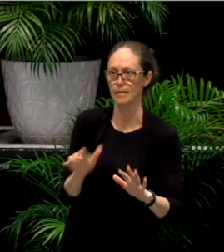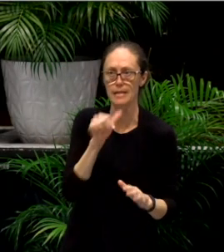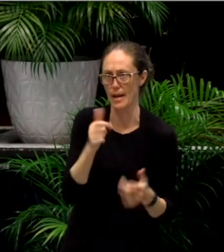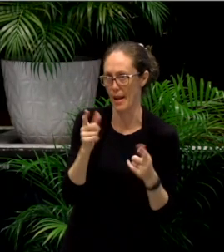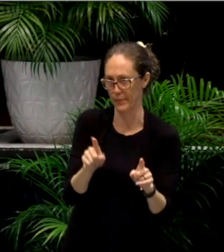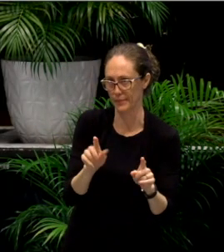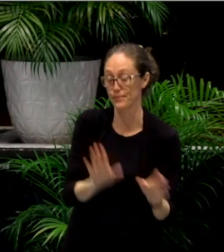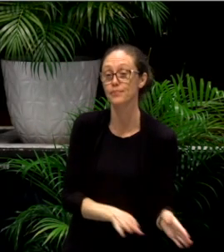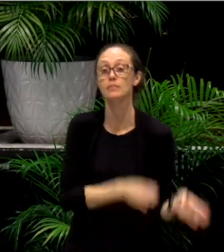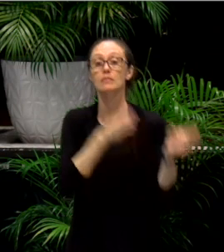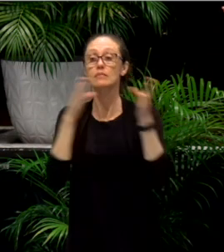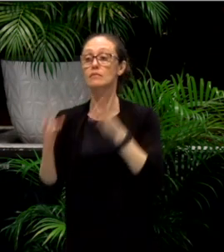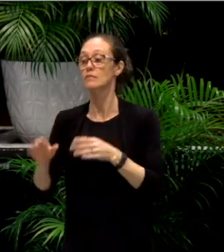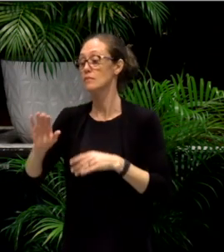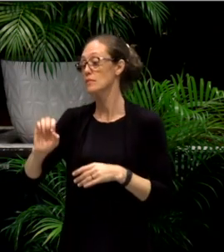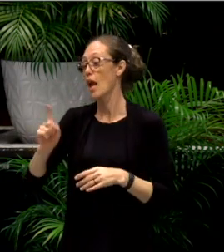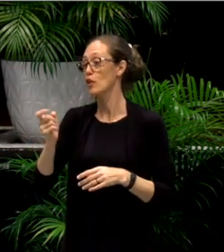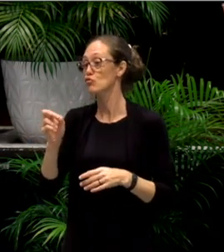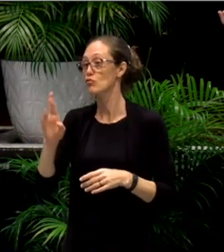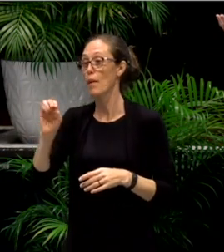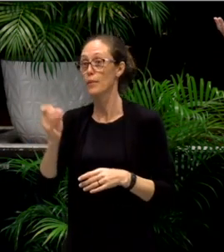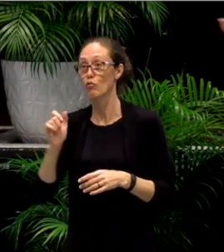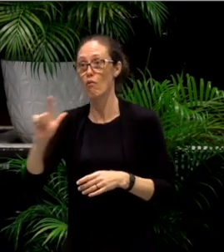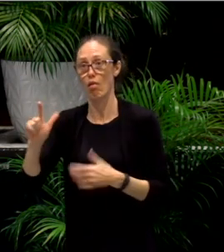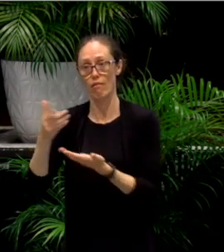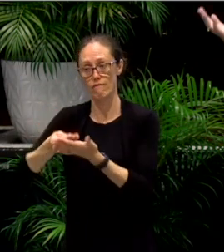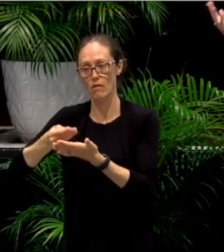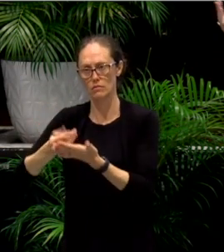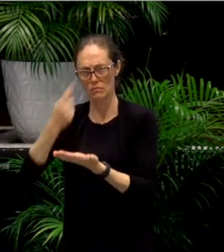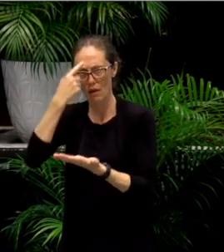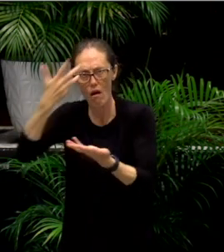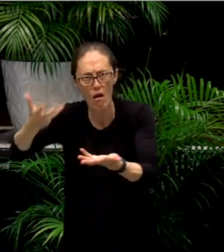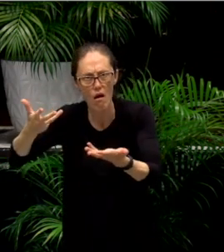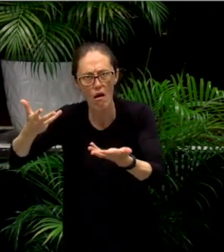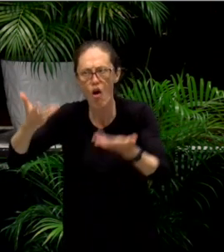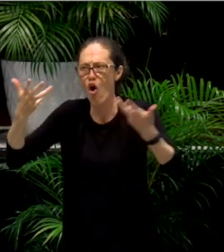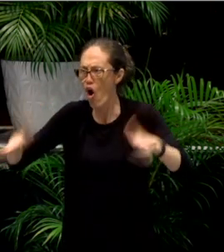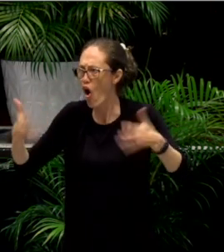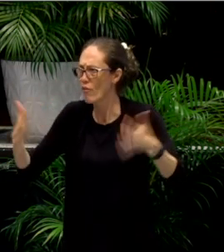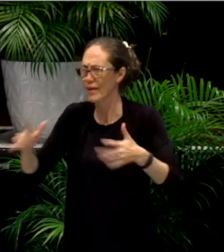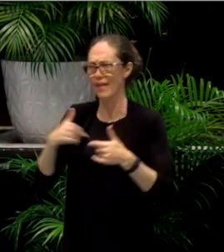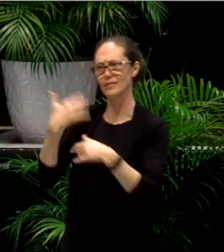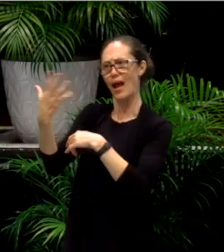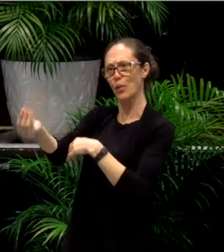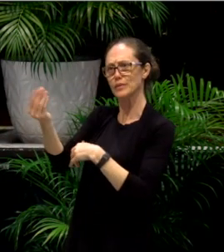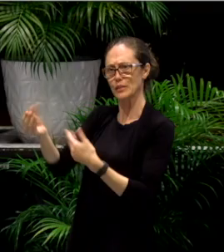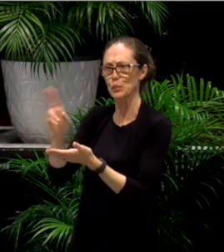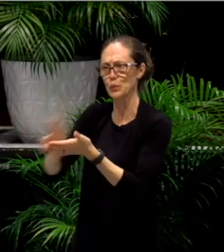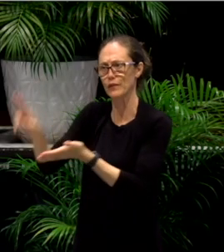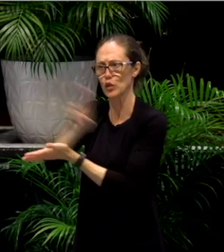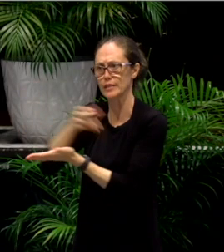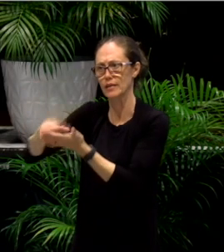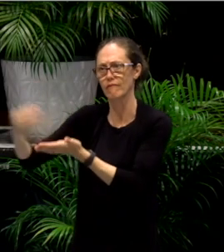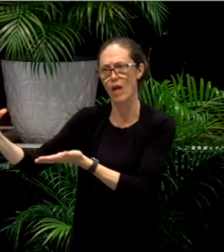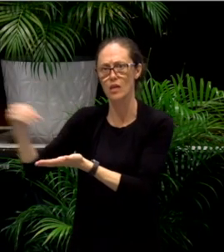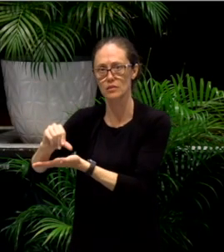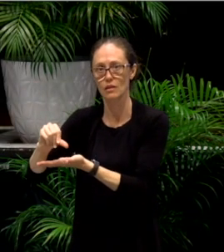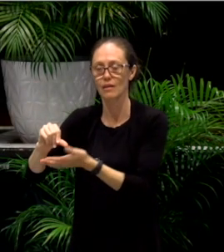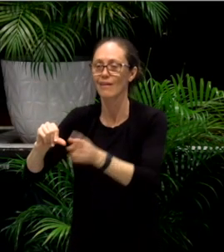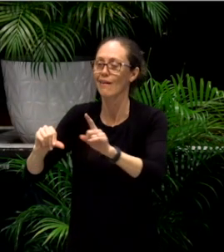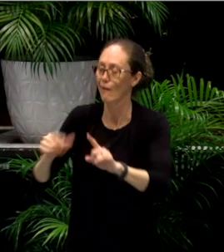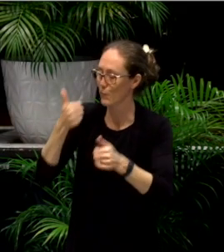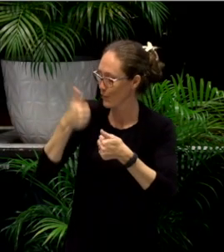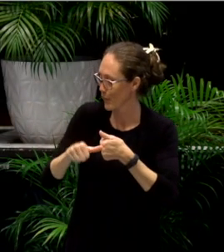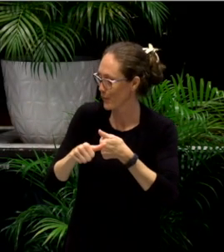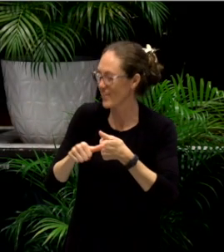extramural funds, you may say, well, those already are funded outside of the university. But again, it's also about cash